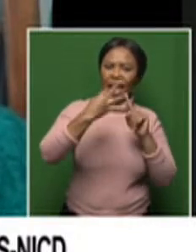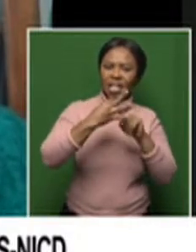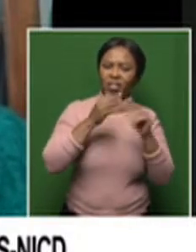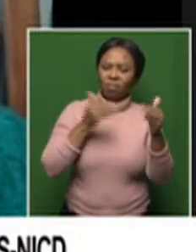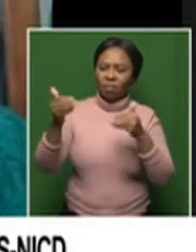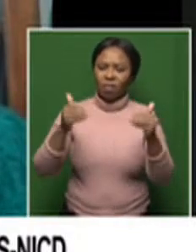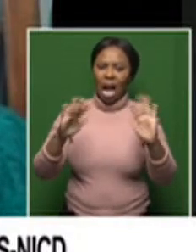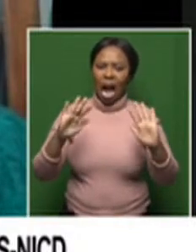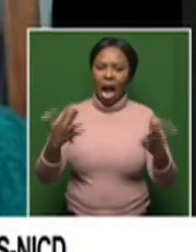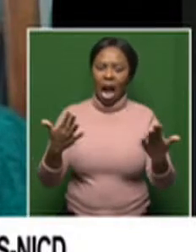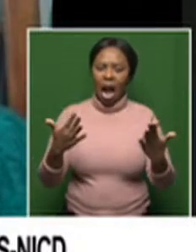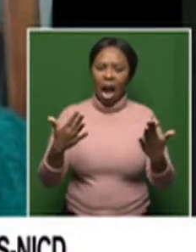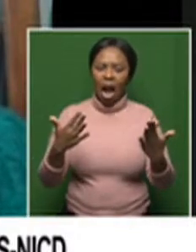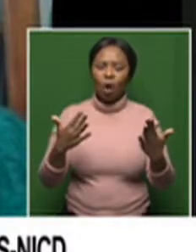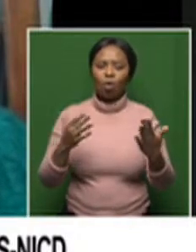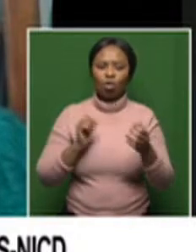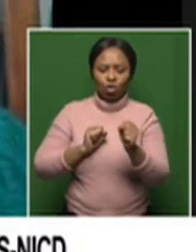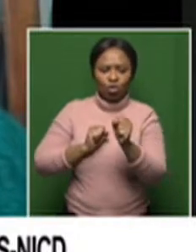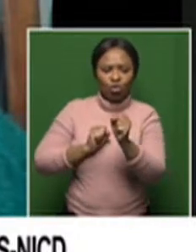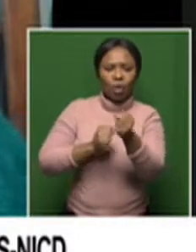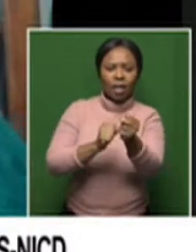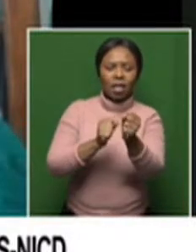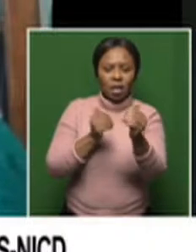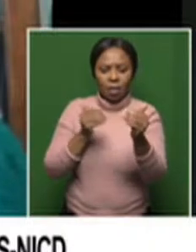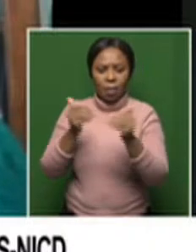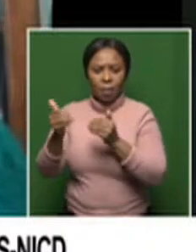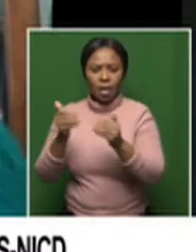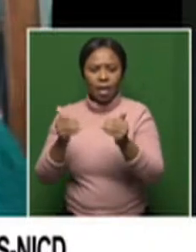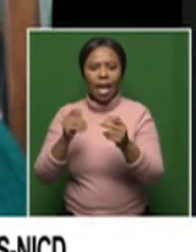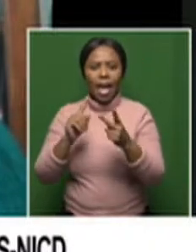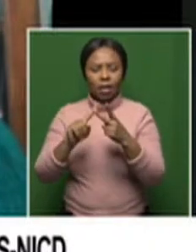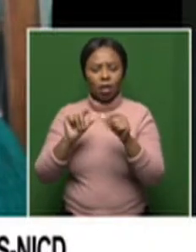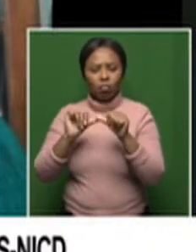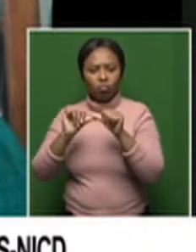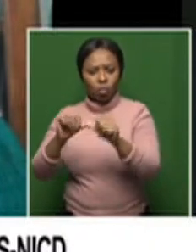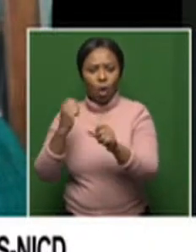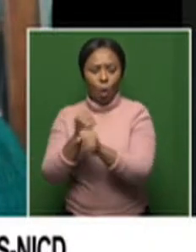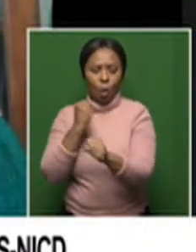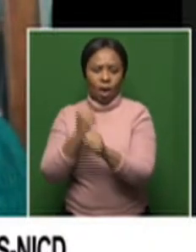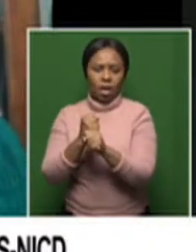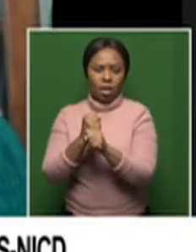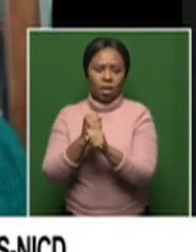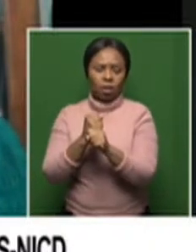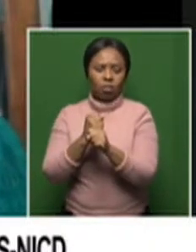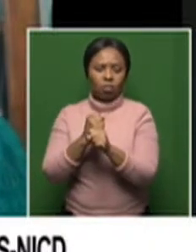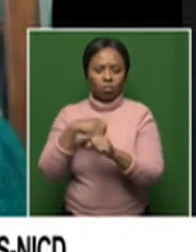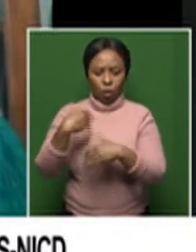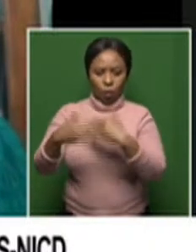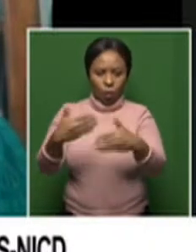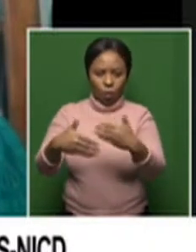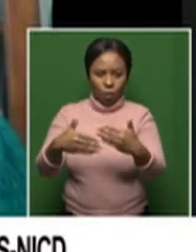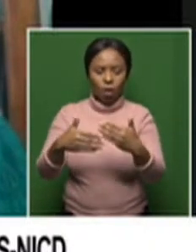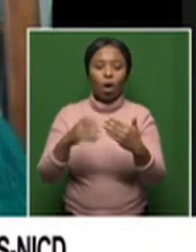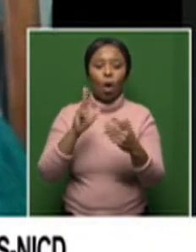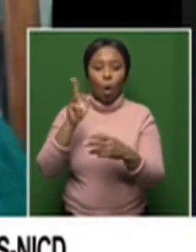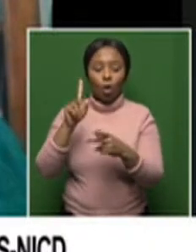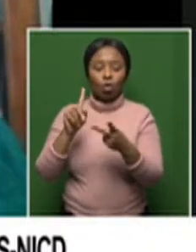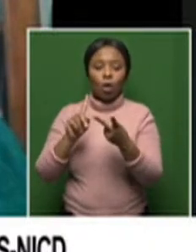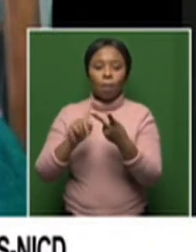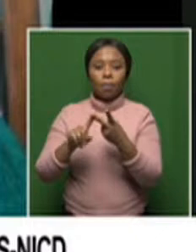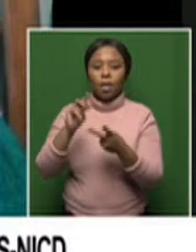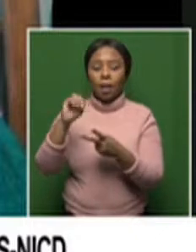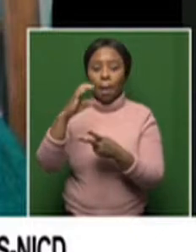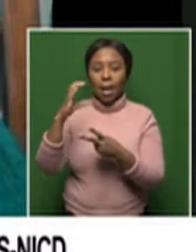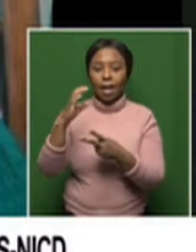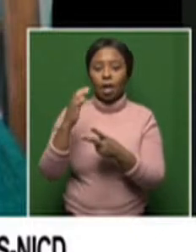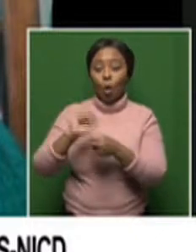the strategic case management and effective containment measures. I will be also meeting with the MEC on COVID-19